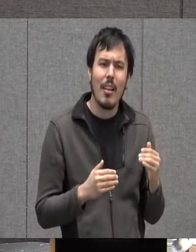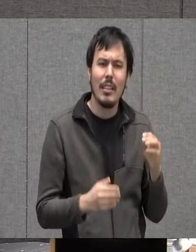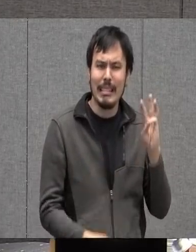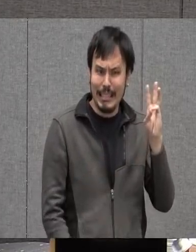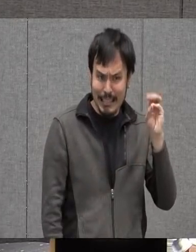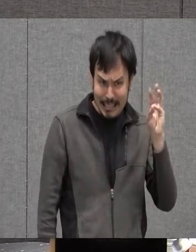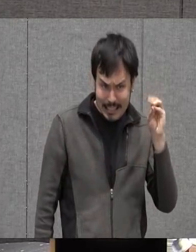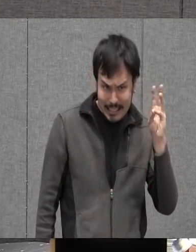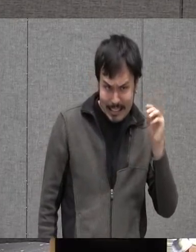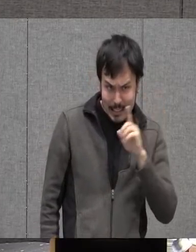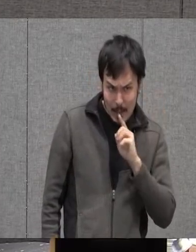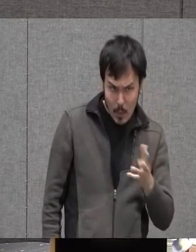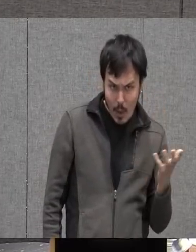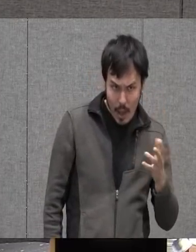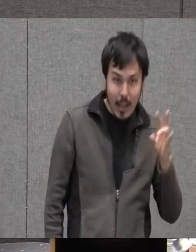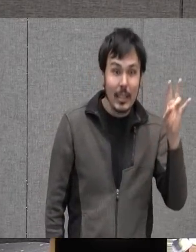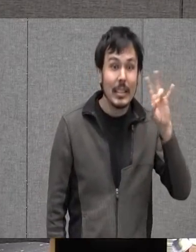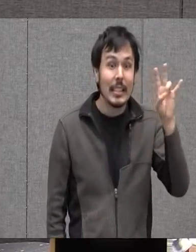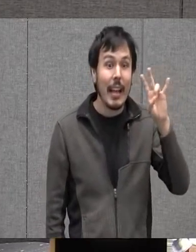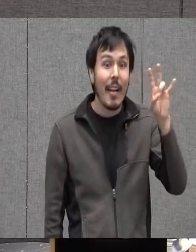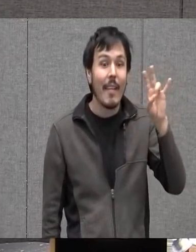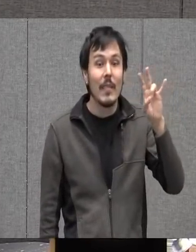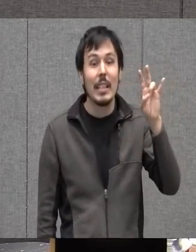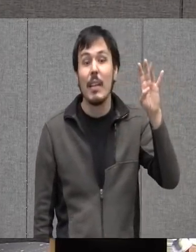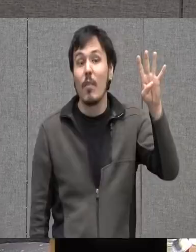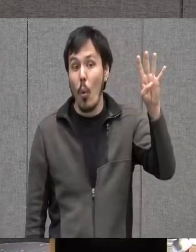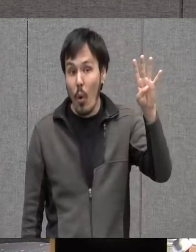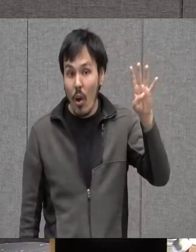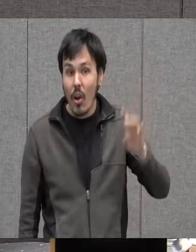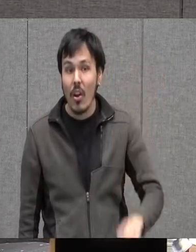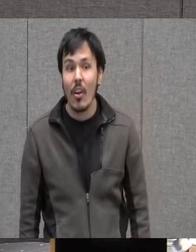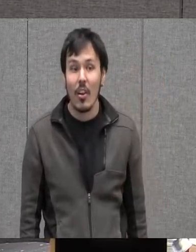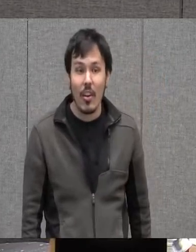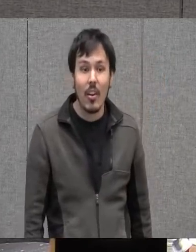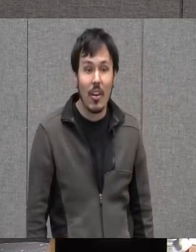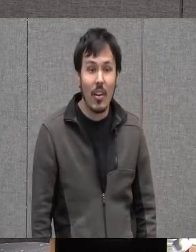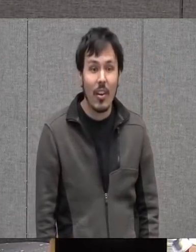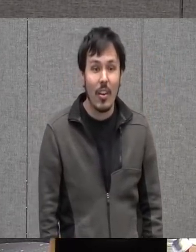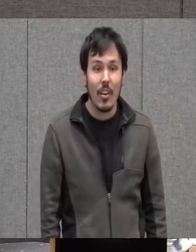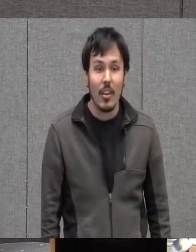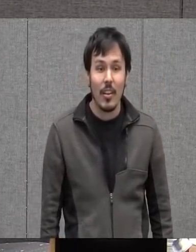60s? The 70s. 74,